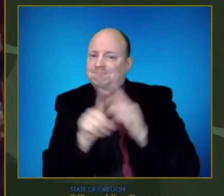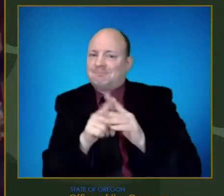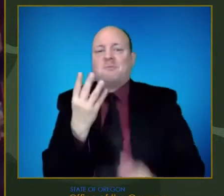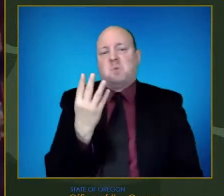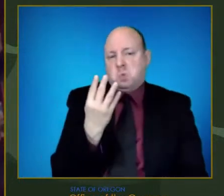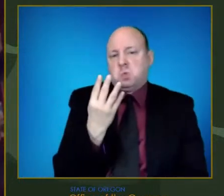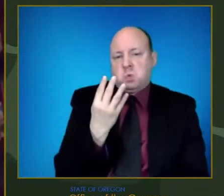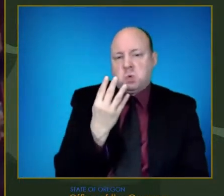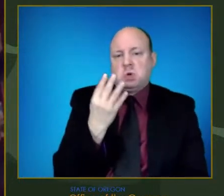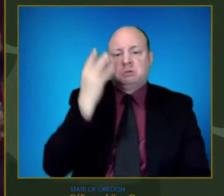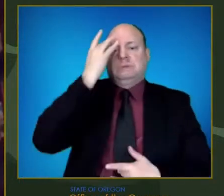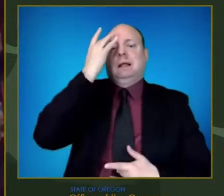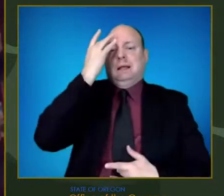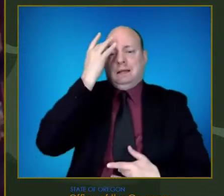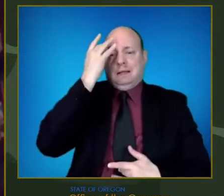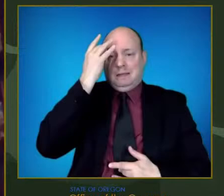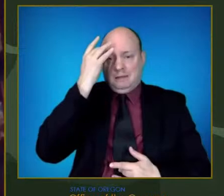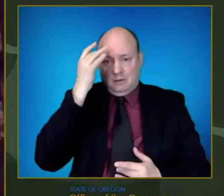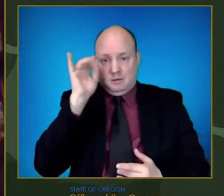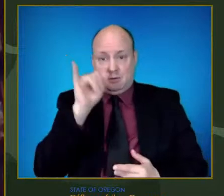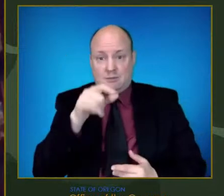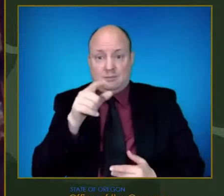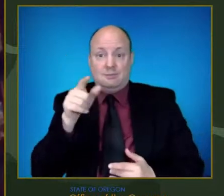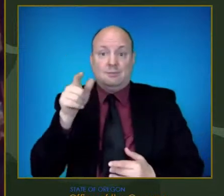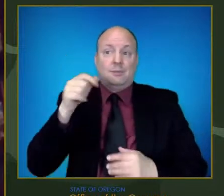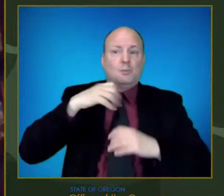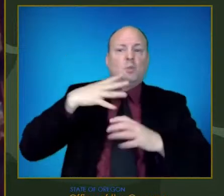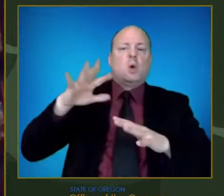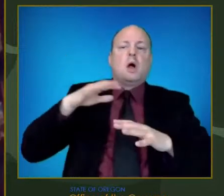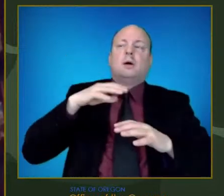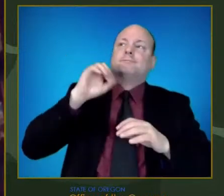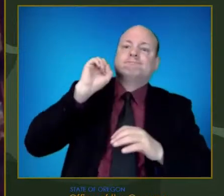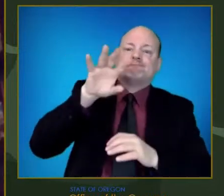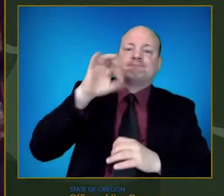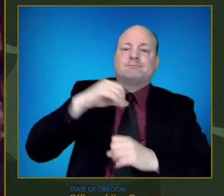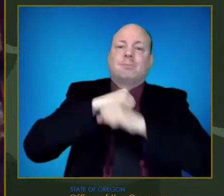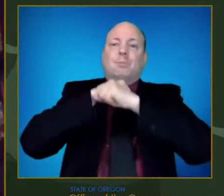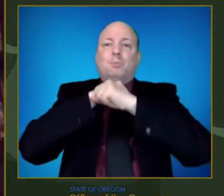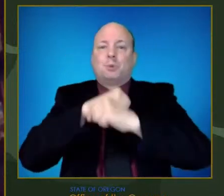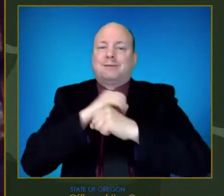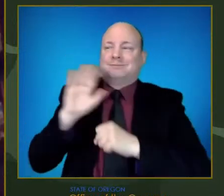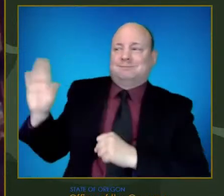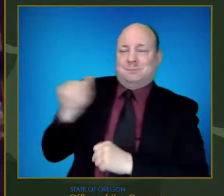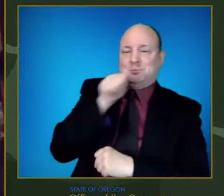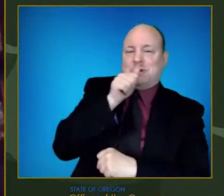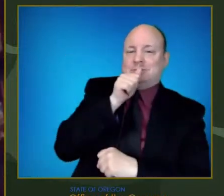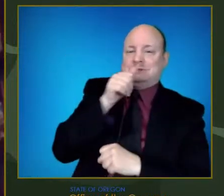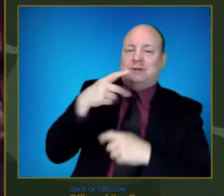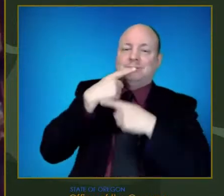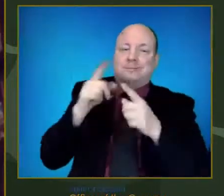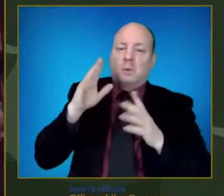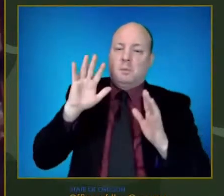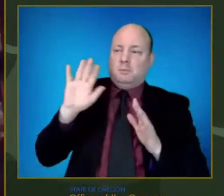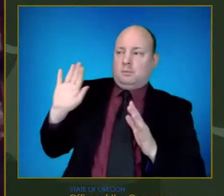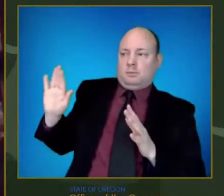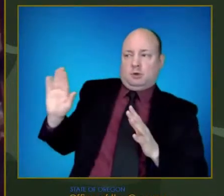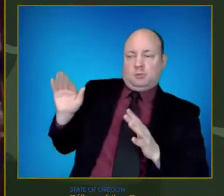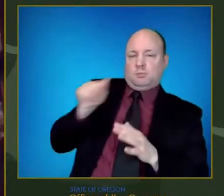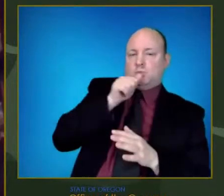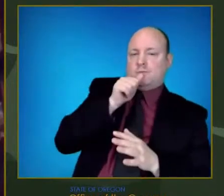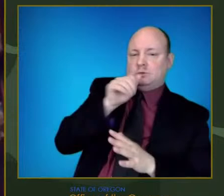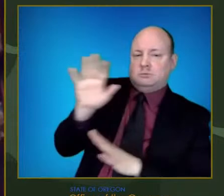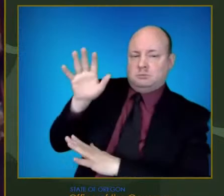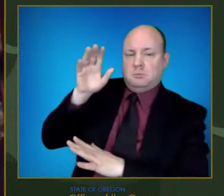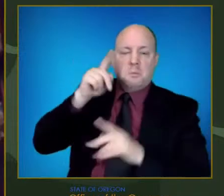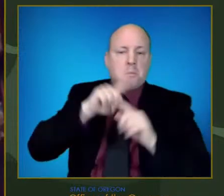protect privacy, we didn't want to do so in an ongoing way. But as more Oregonians have gotten vaccinated, we will work with our local public health